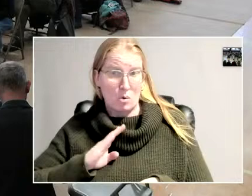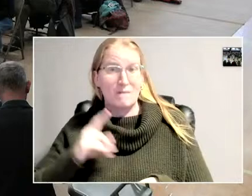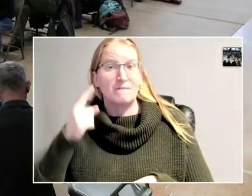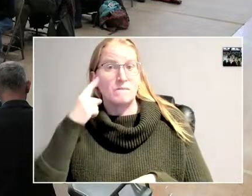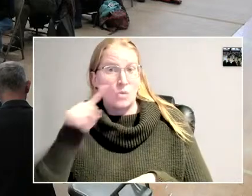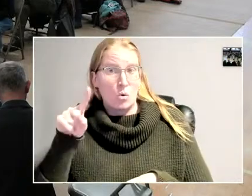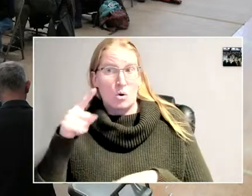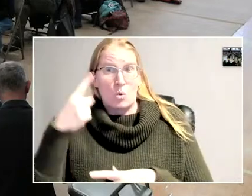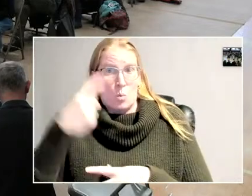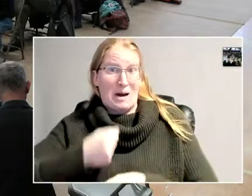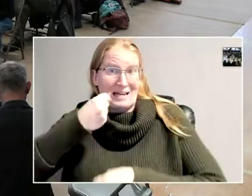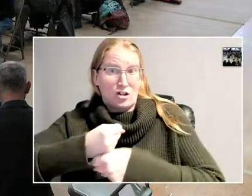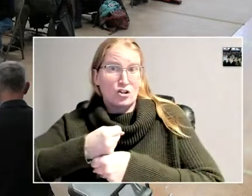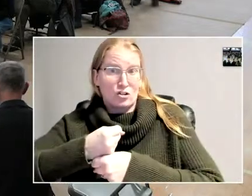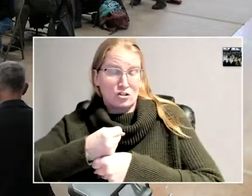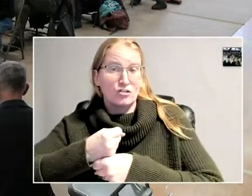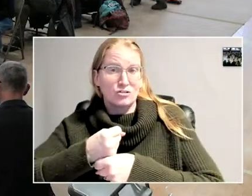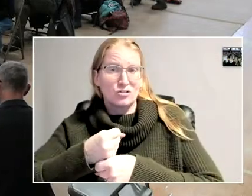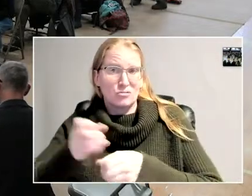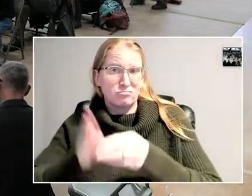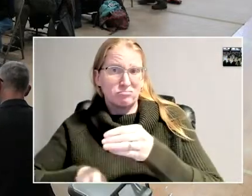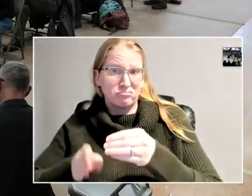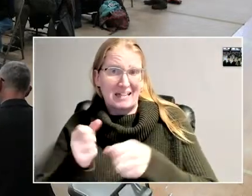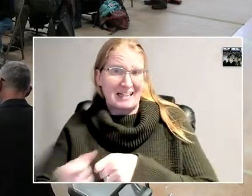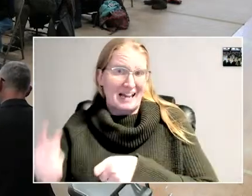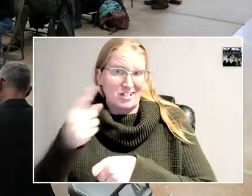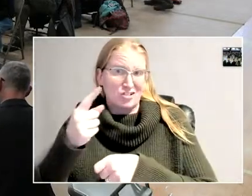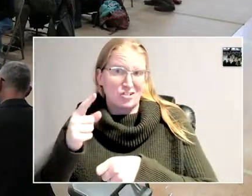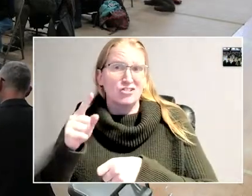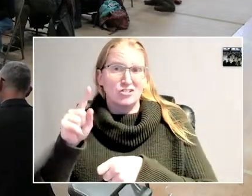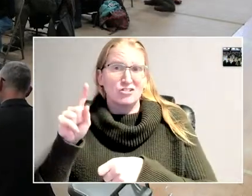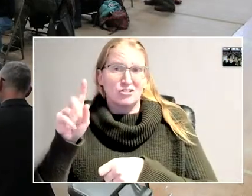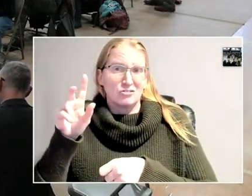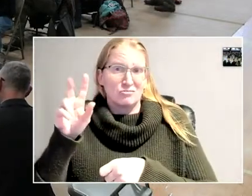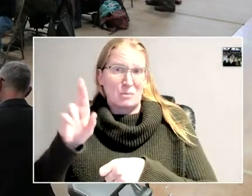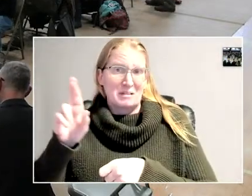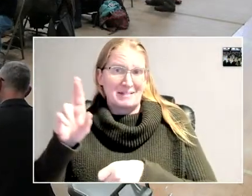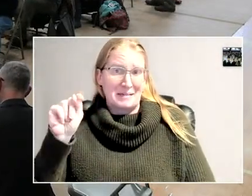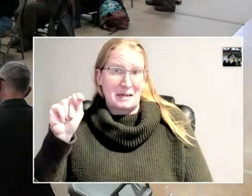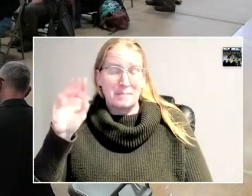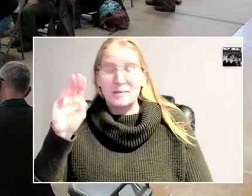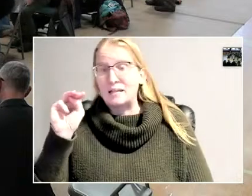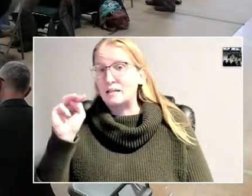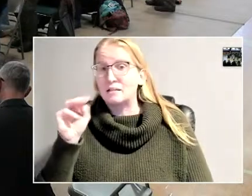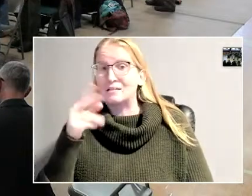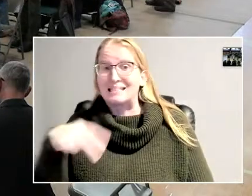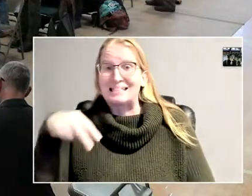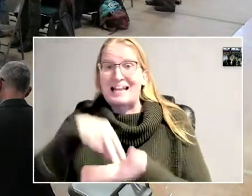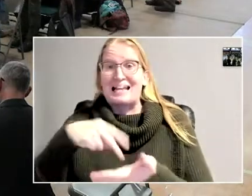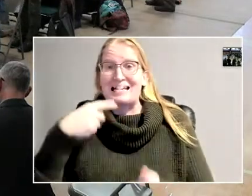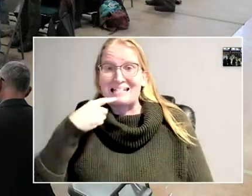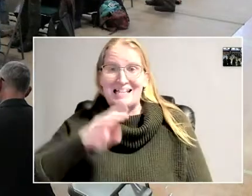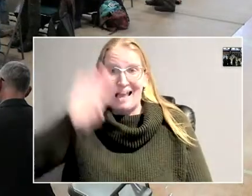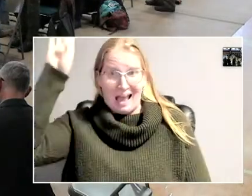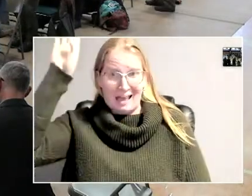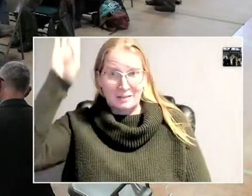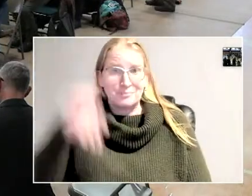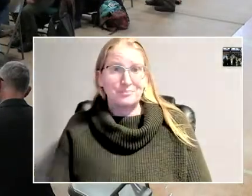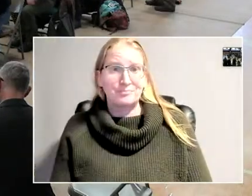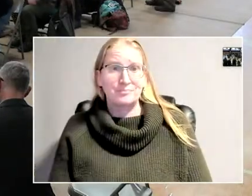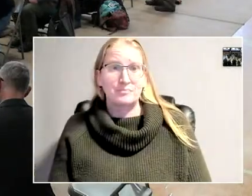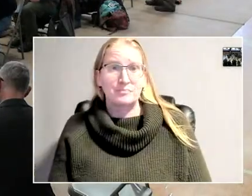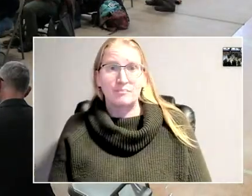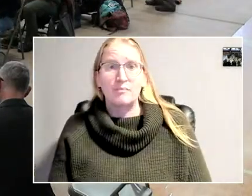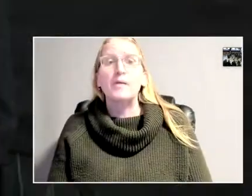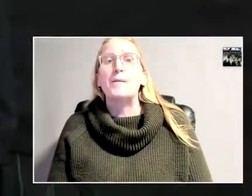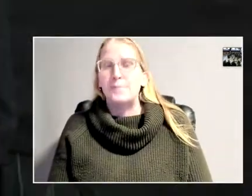oneyear term until 2025 representative town meeting please stand and say I